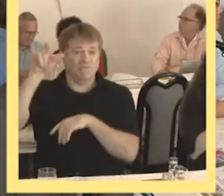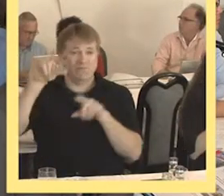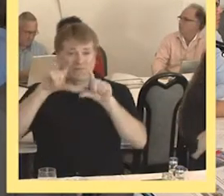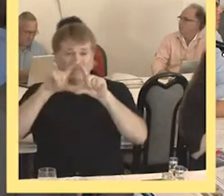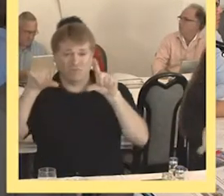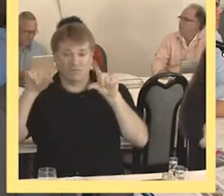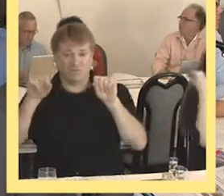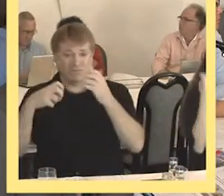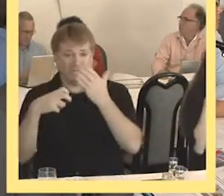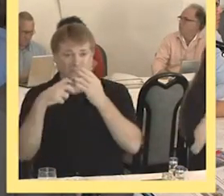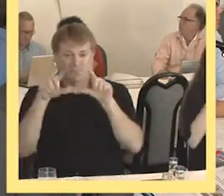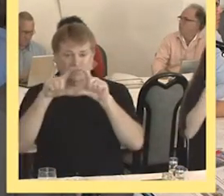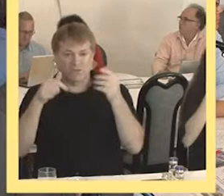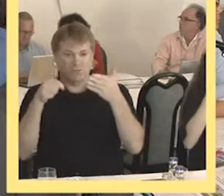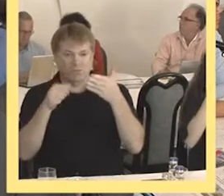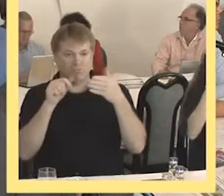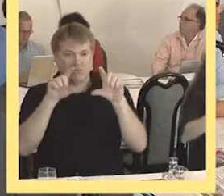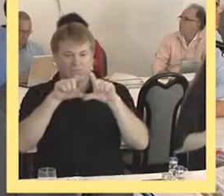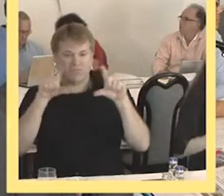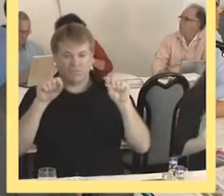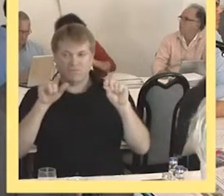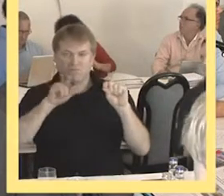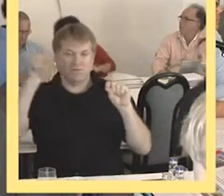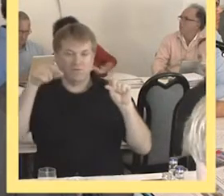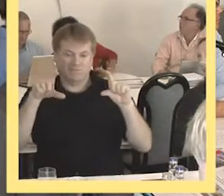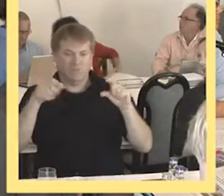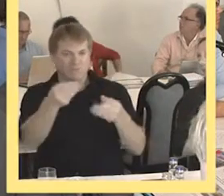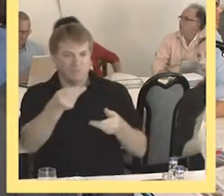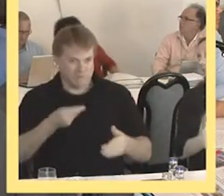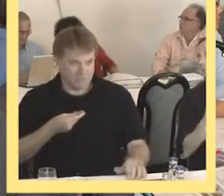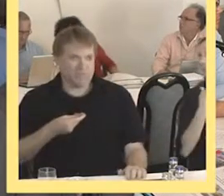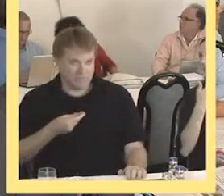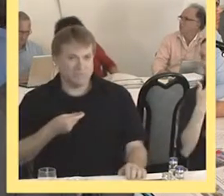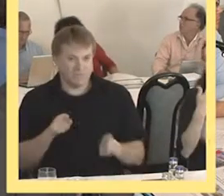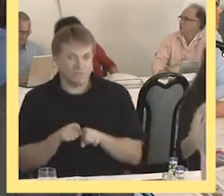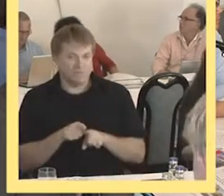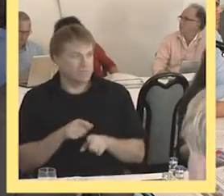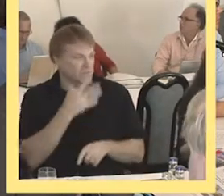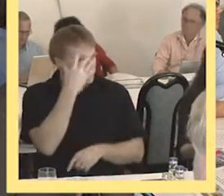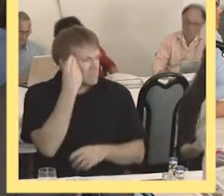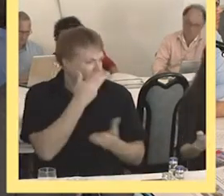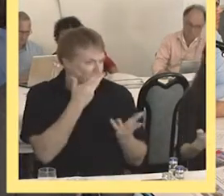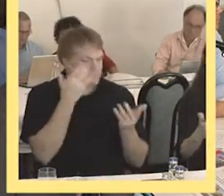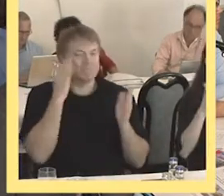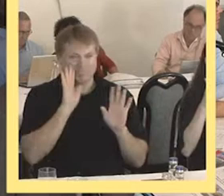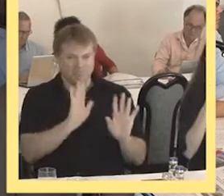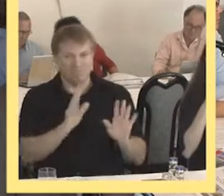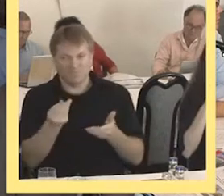And now we will have some meeting of our group, of EUNAD